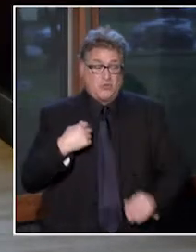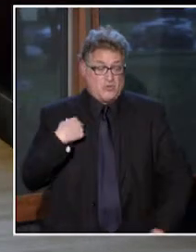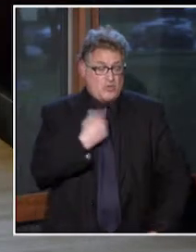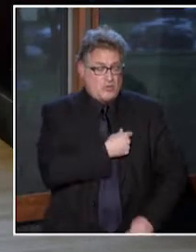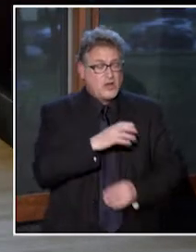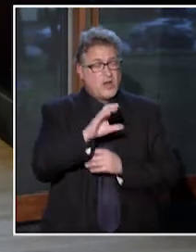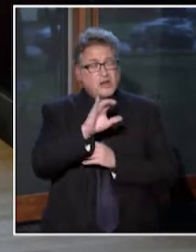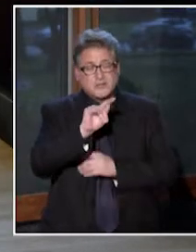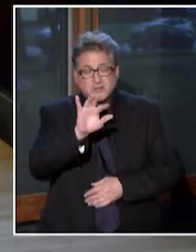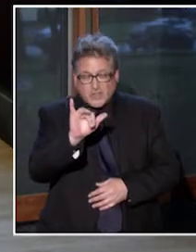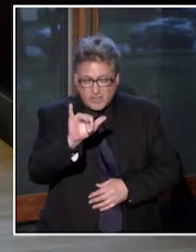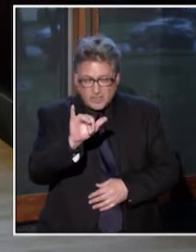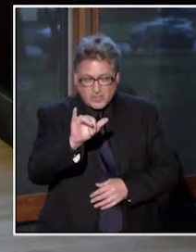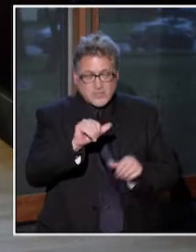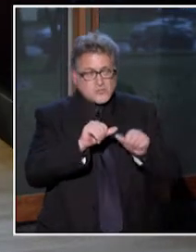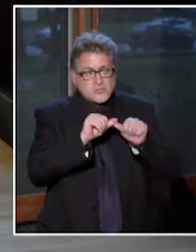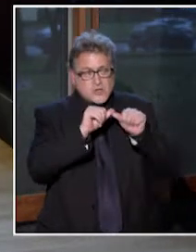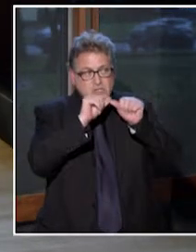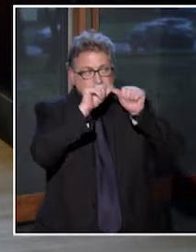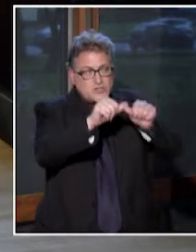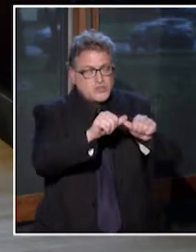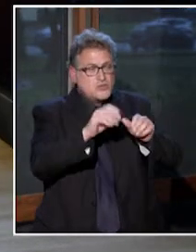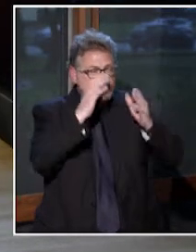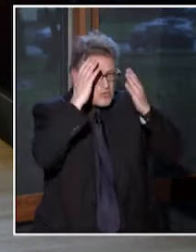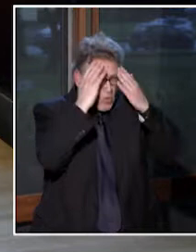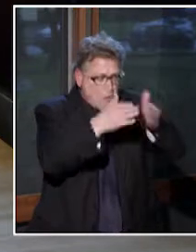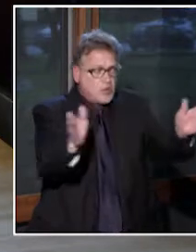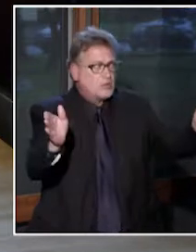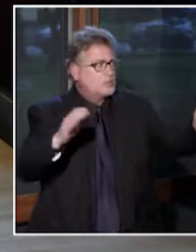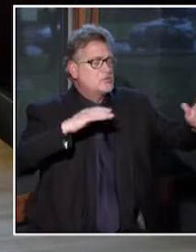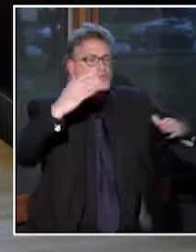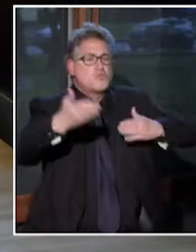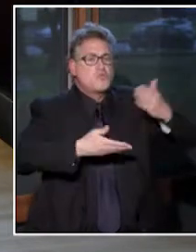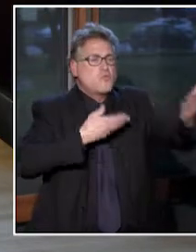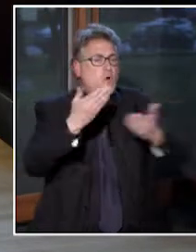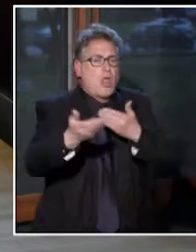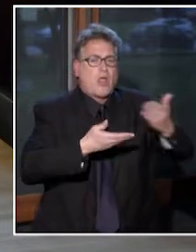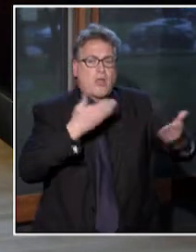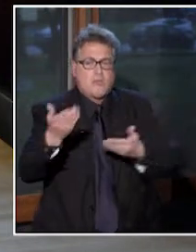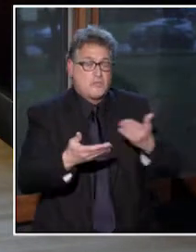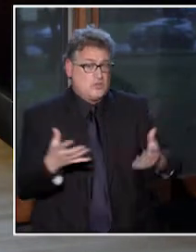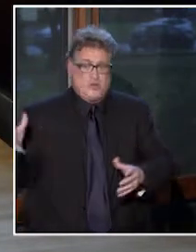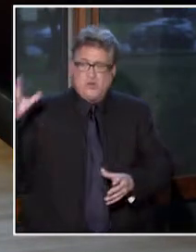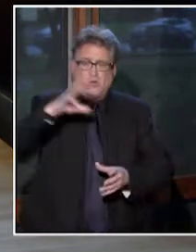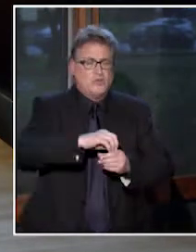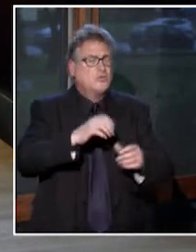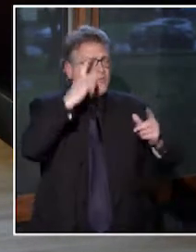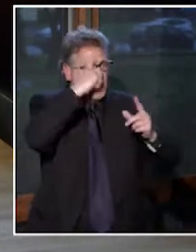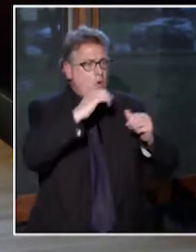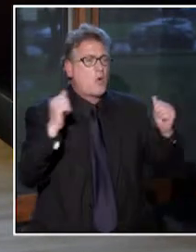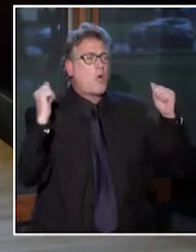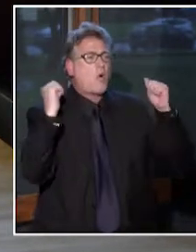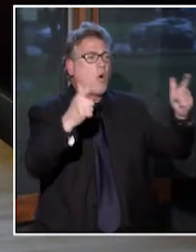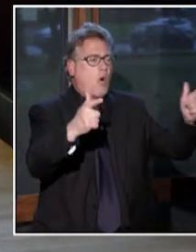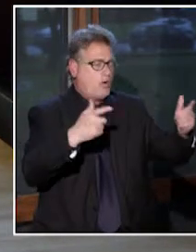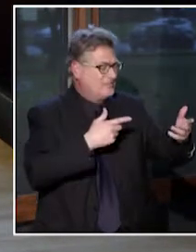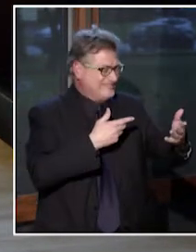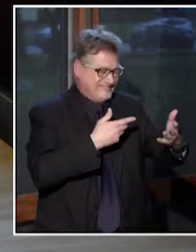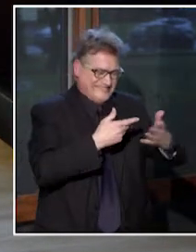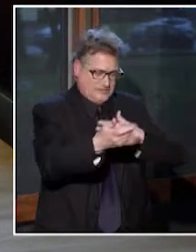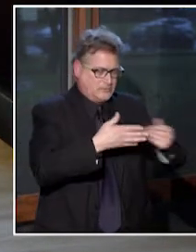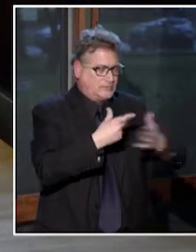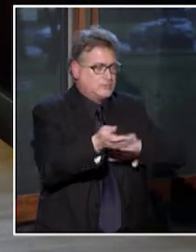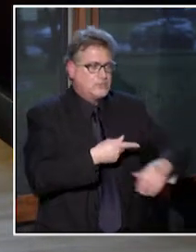city that will continue to be open and welcoming and inclusive for everyone, regardless of